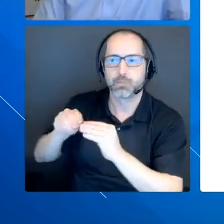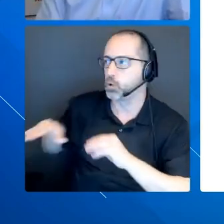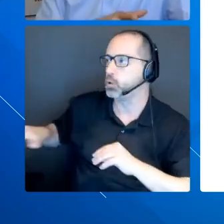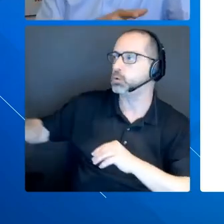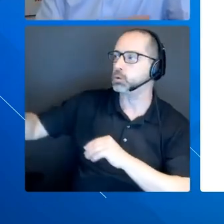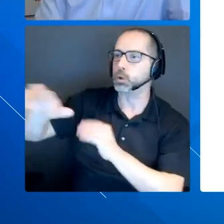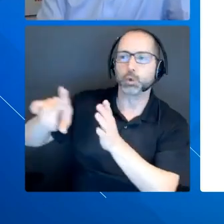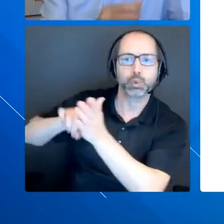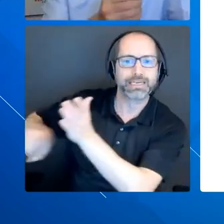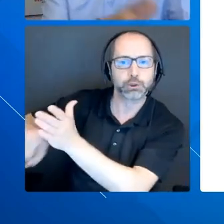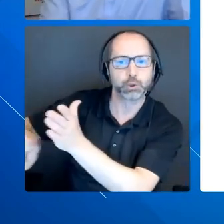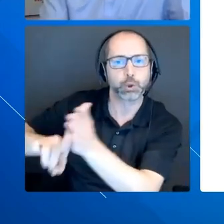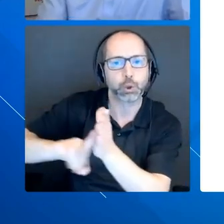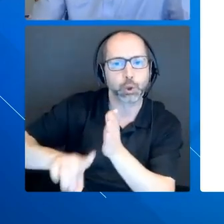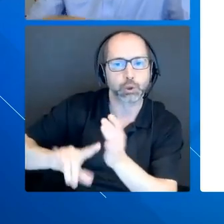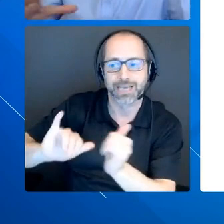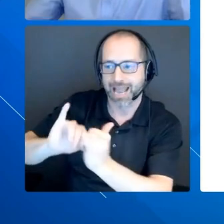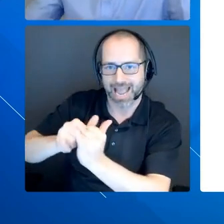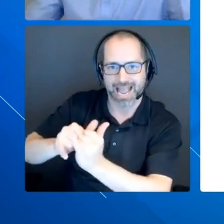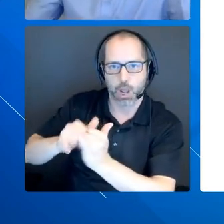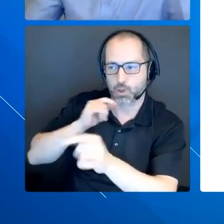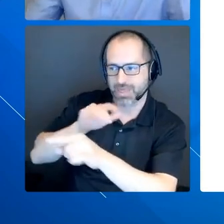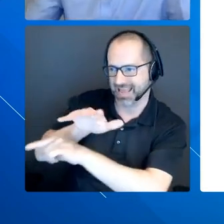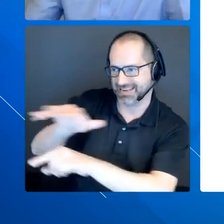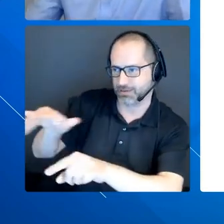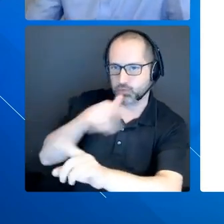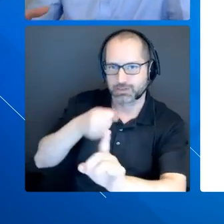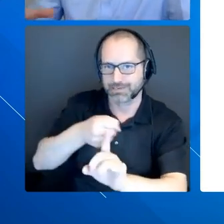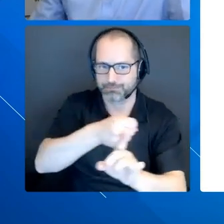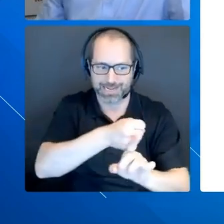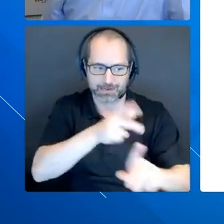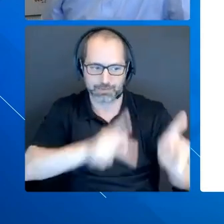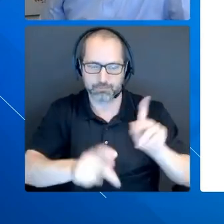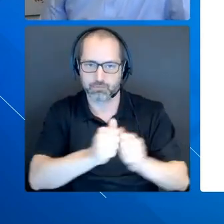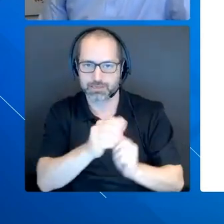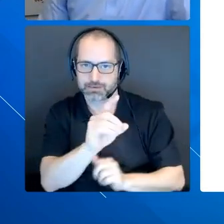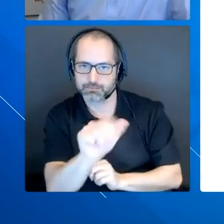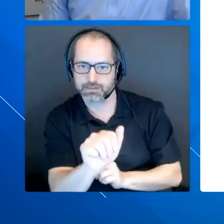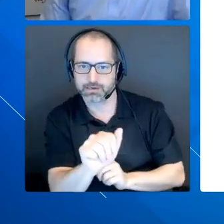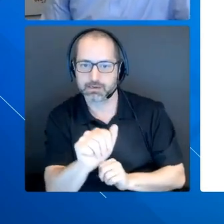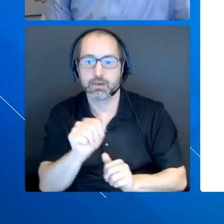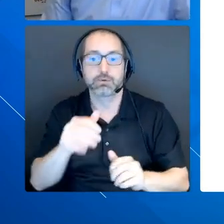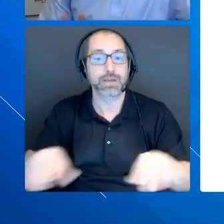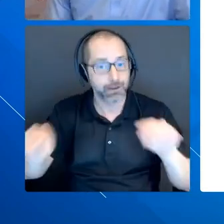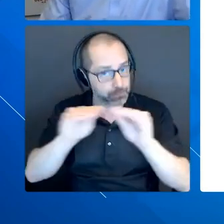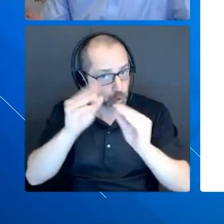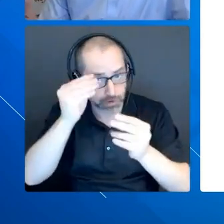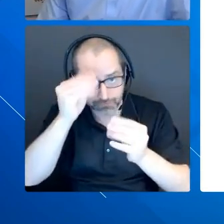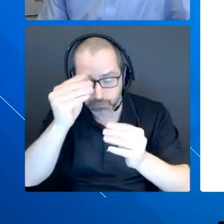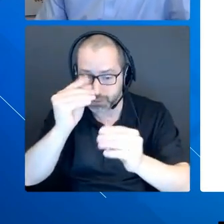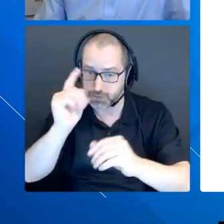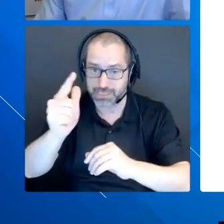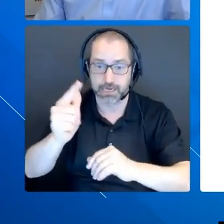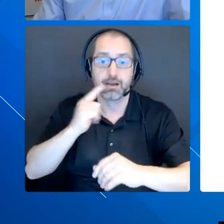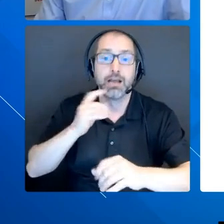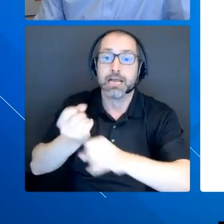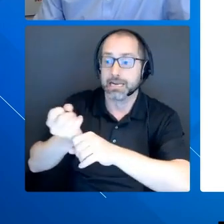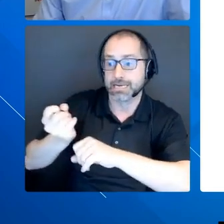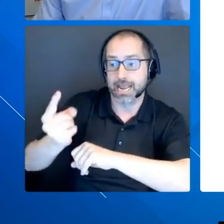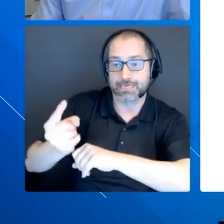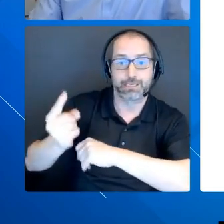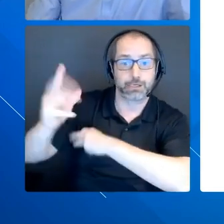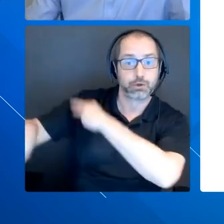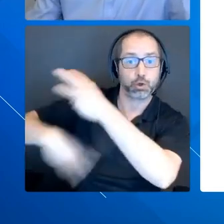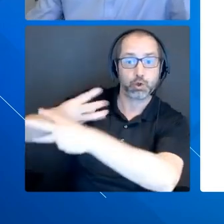on how these things impact people with disabilities. Much more to come. Shameless plug for next year's Global